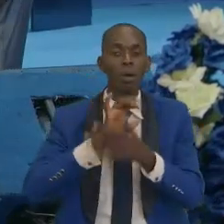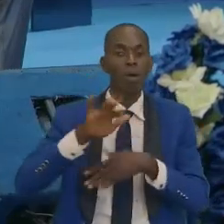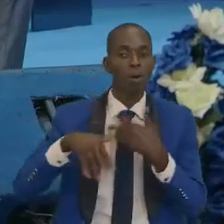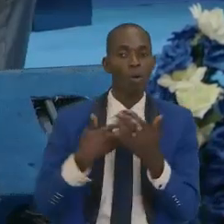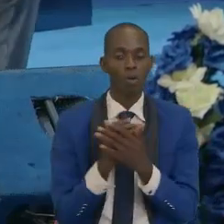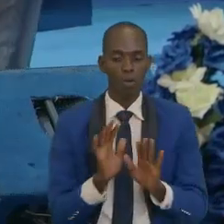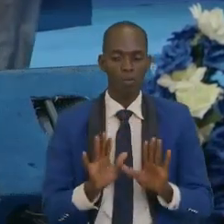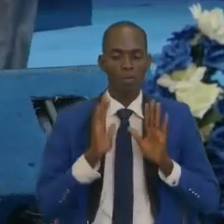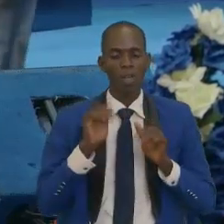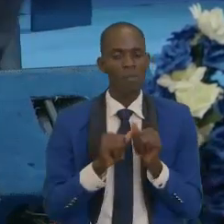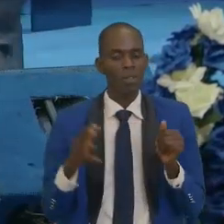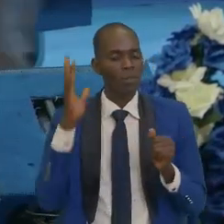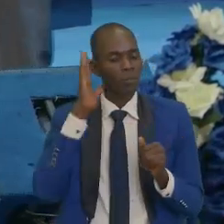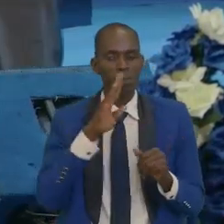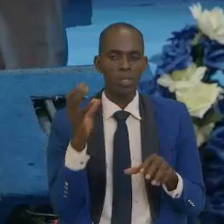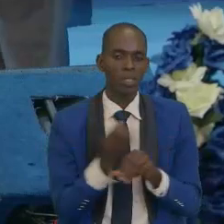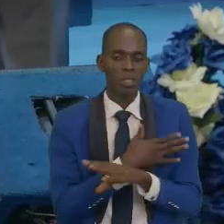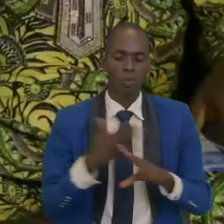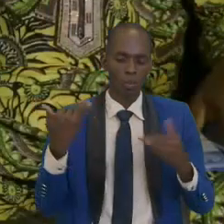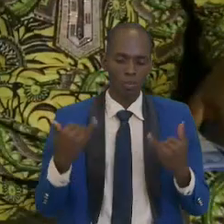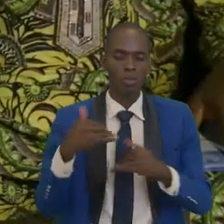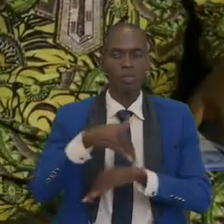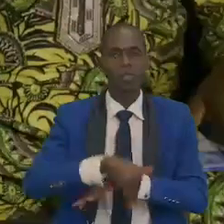everything will vanish away tonight.